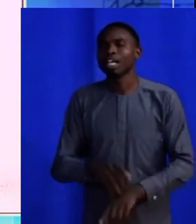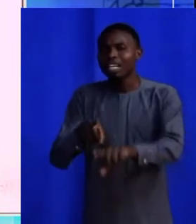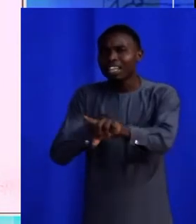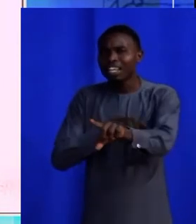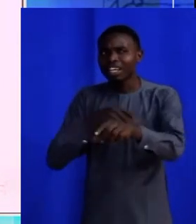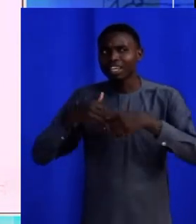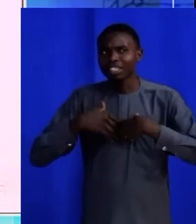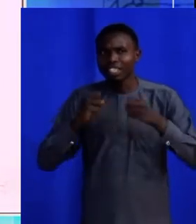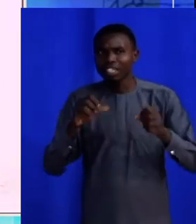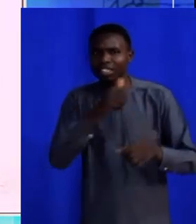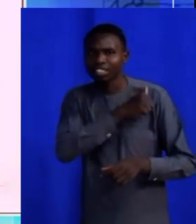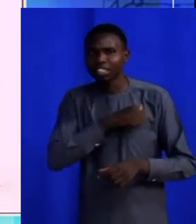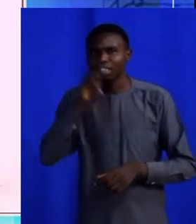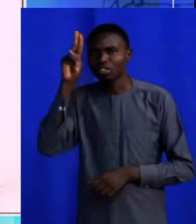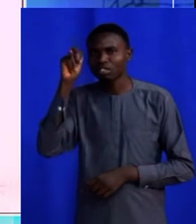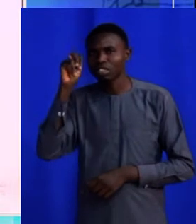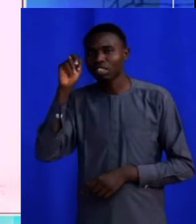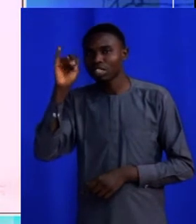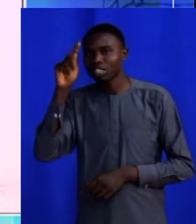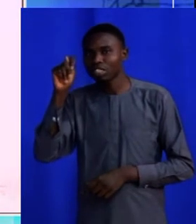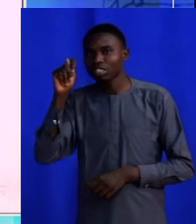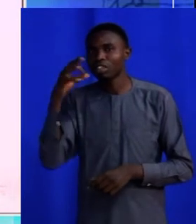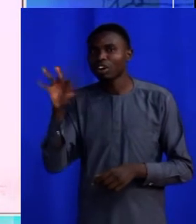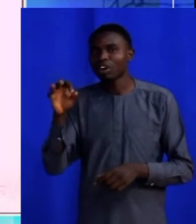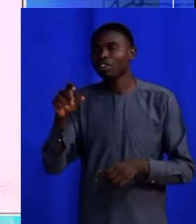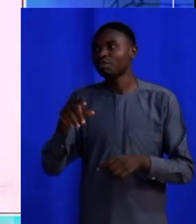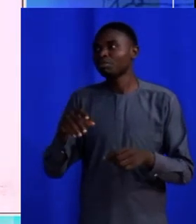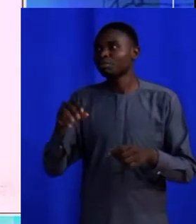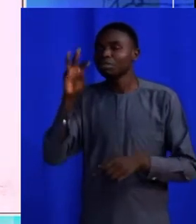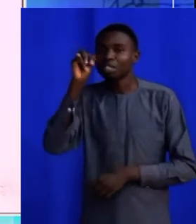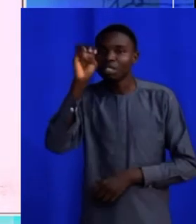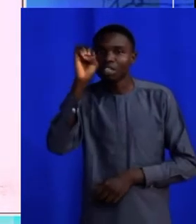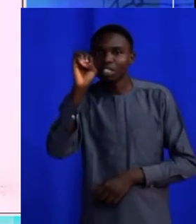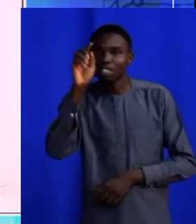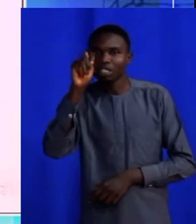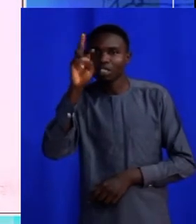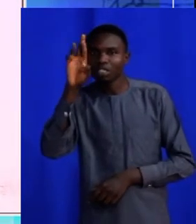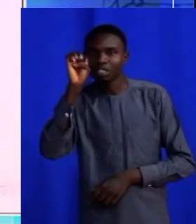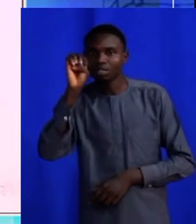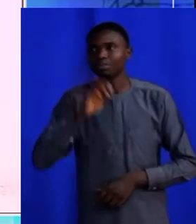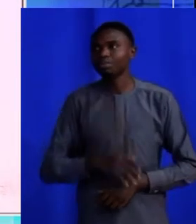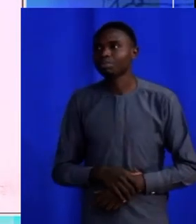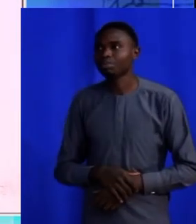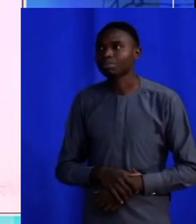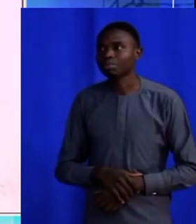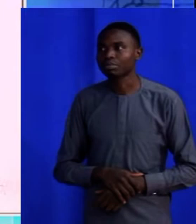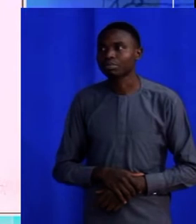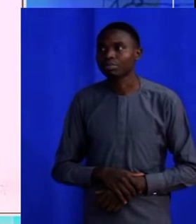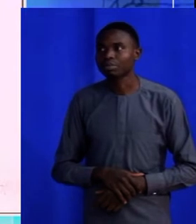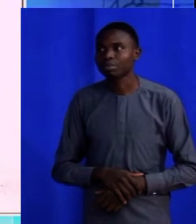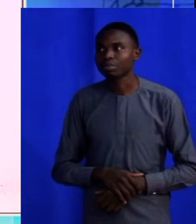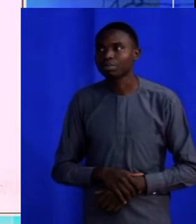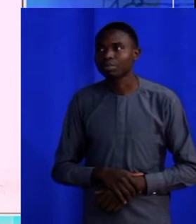last lesson, I showed to you the ruminant animals with example of cattle, sheep,